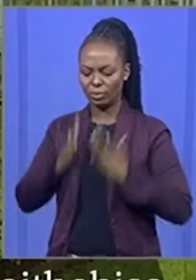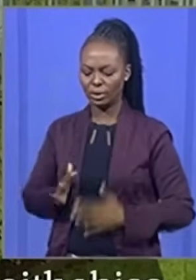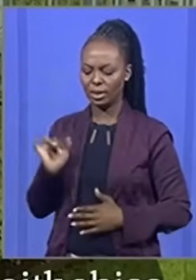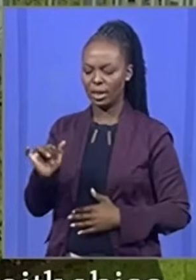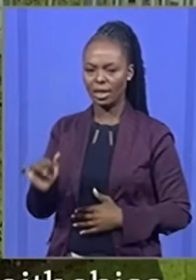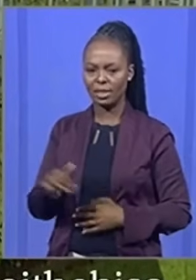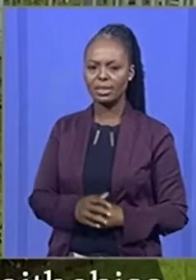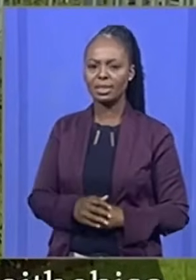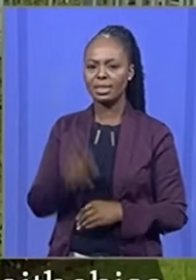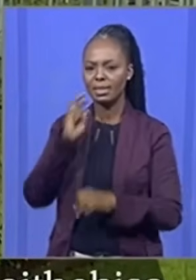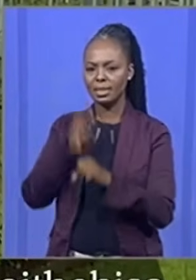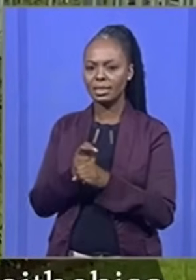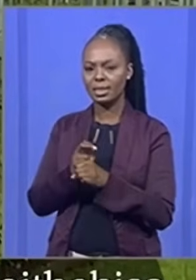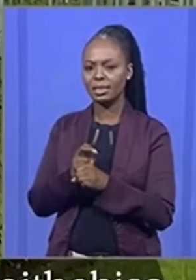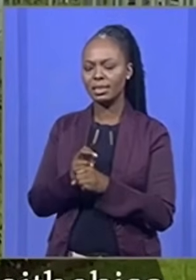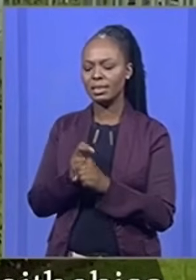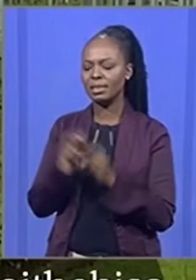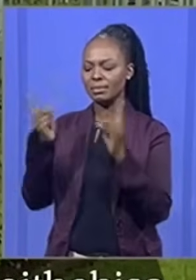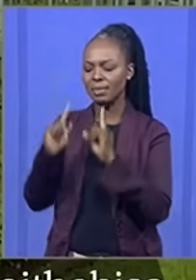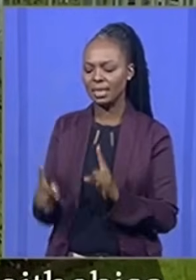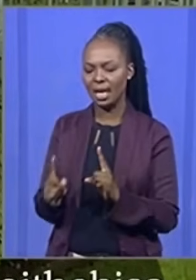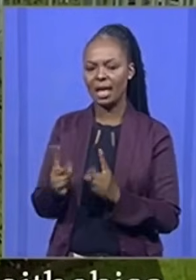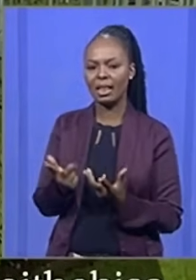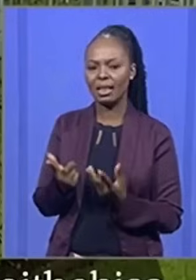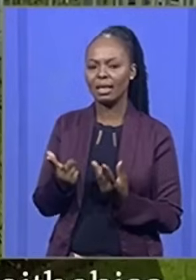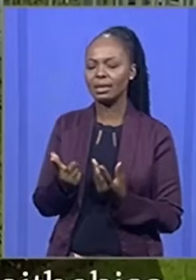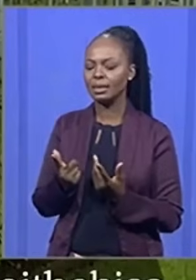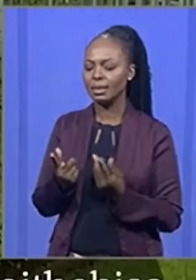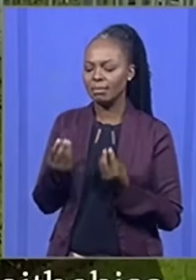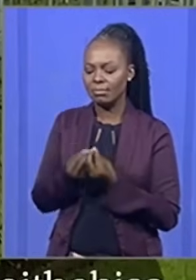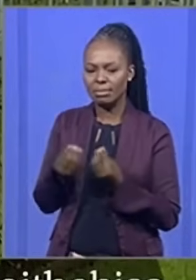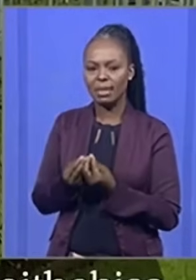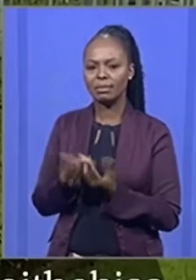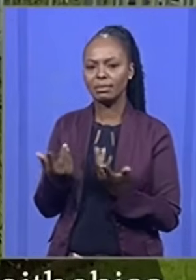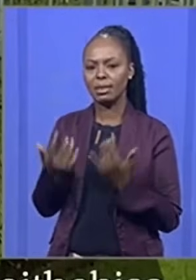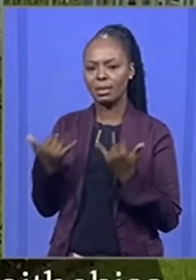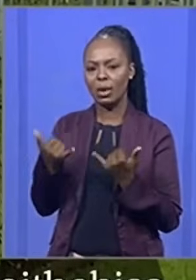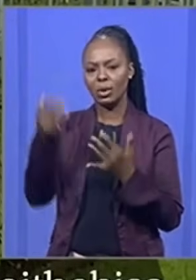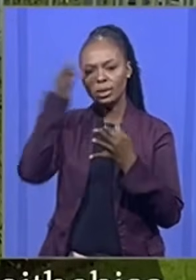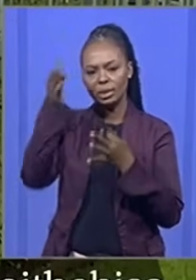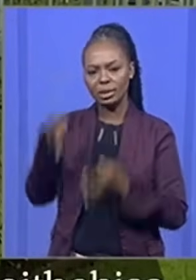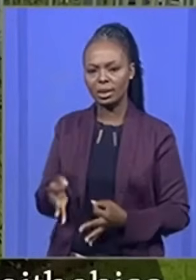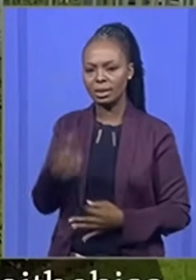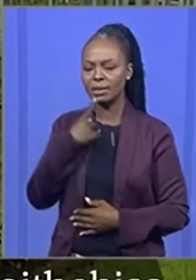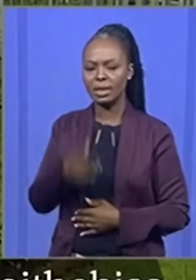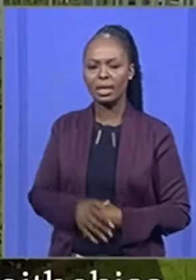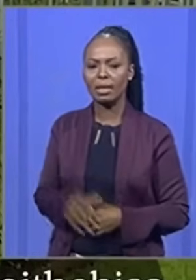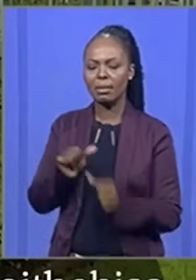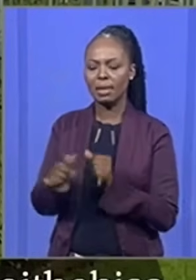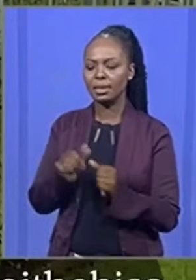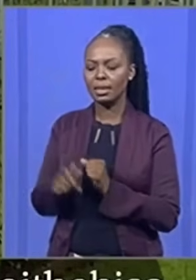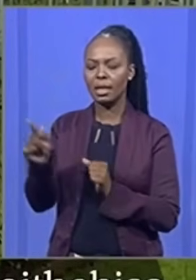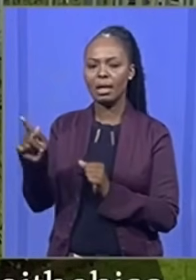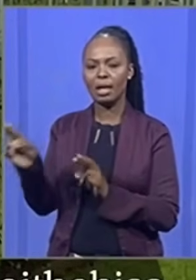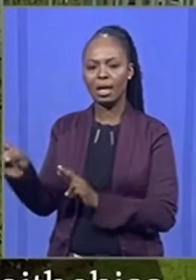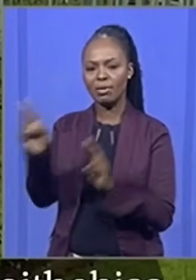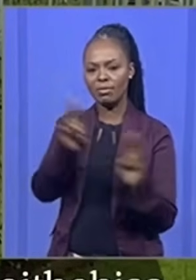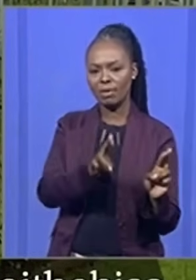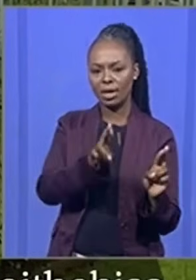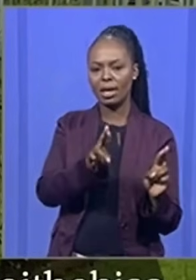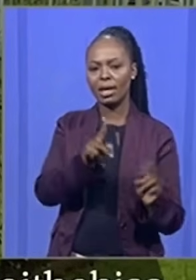treatment. So the hospital treated him and the decision was taken to refer the patient to